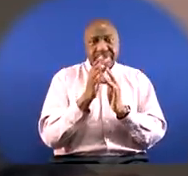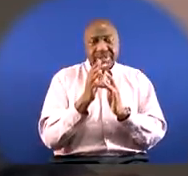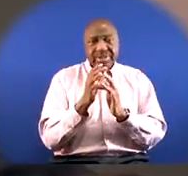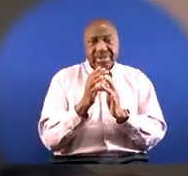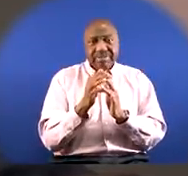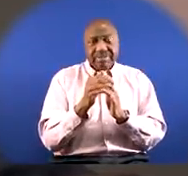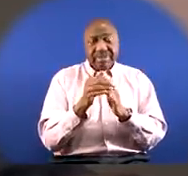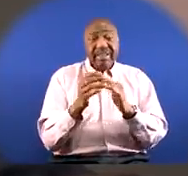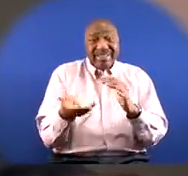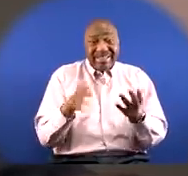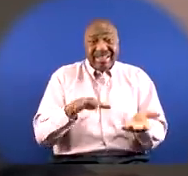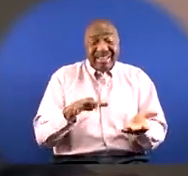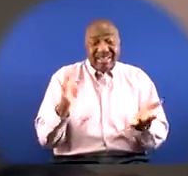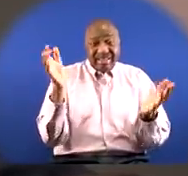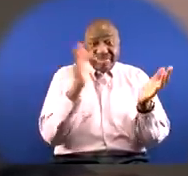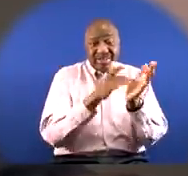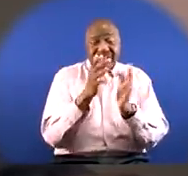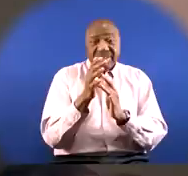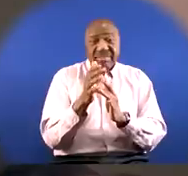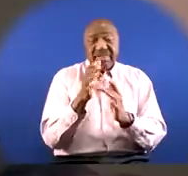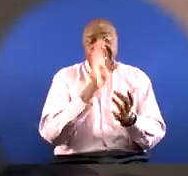death of the Lord Jesus Christ.